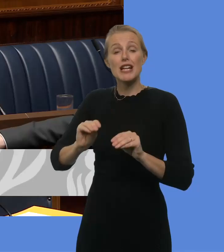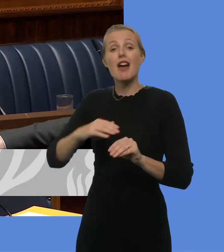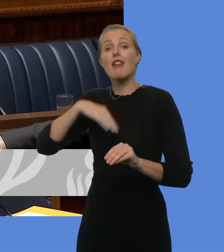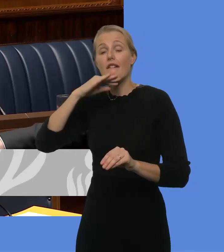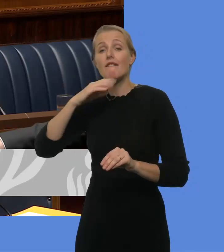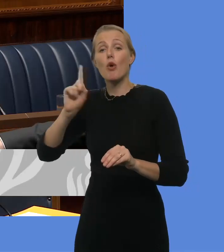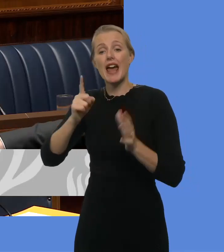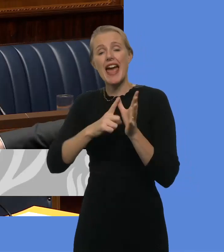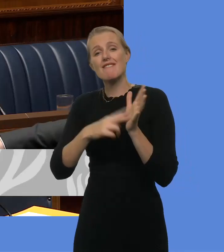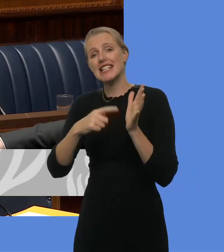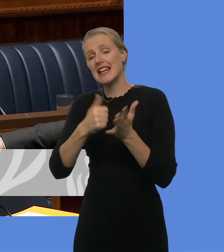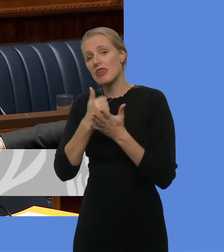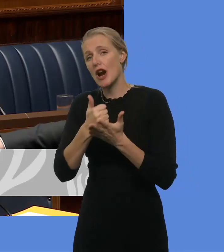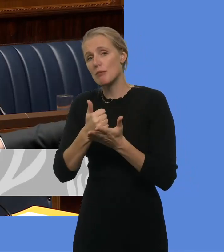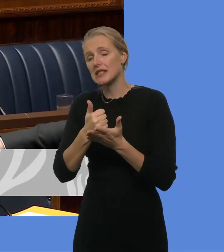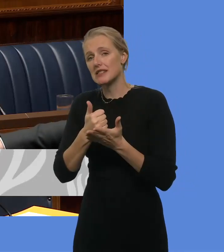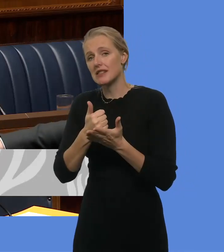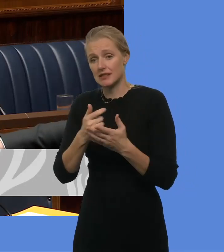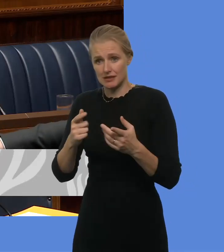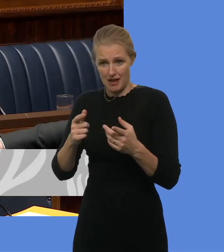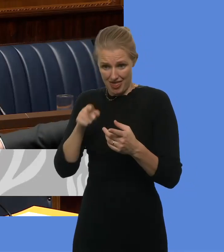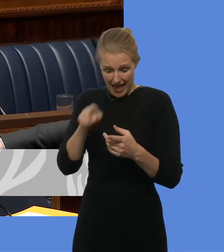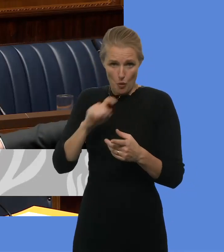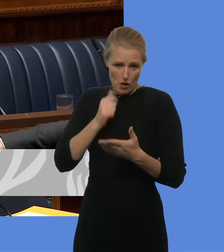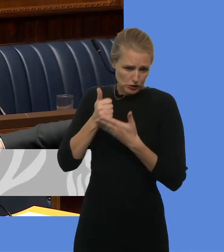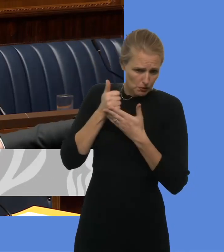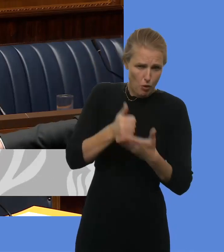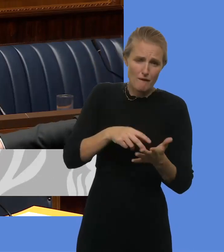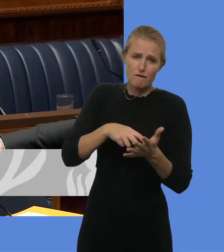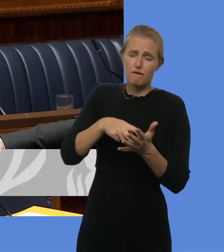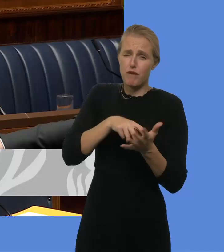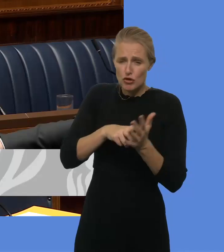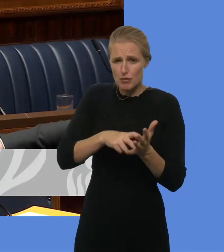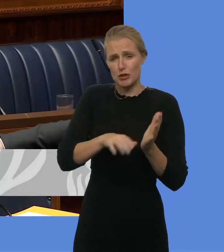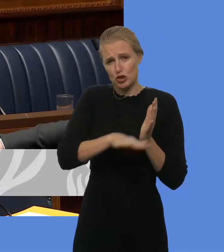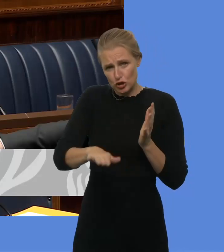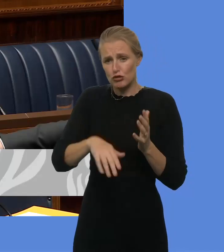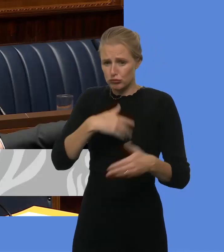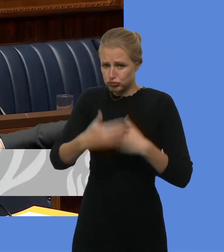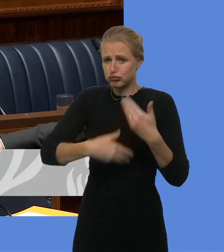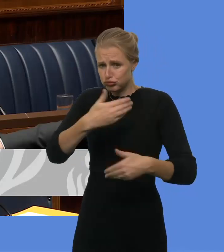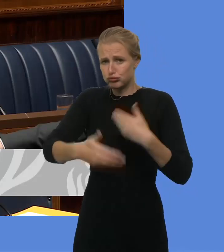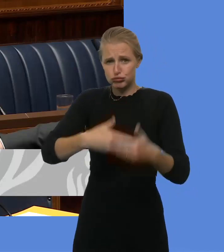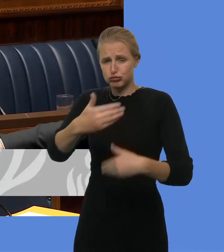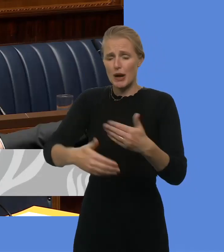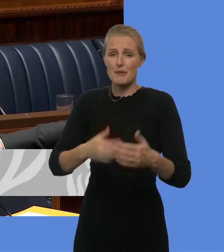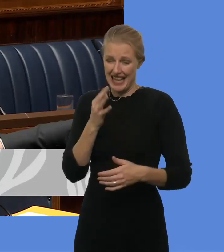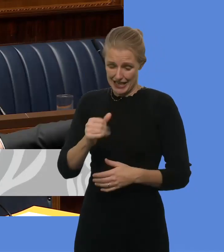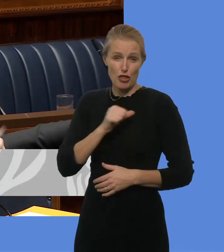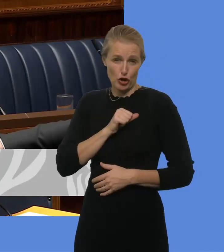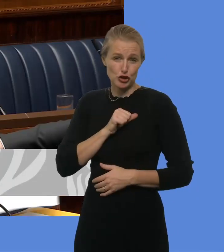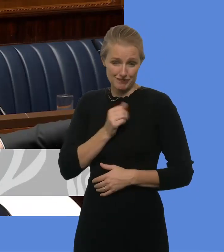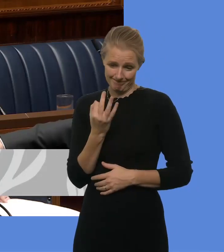therapists, while supporting some of the most vulnerable children direct as we build the workforce. This will not only